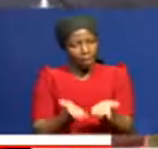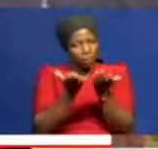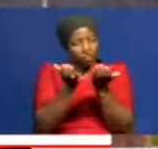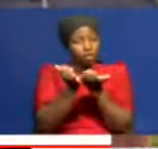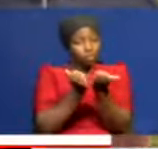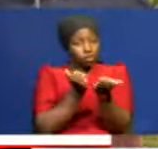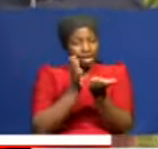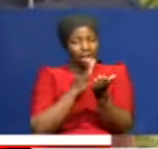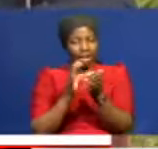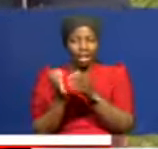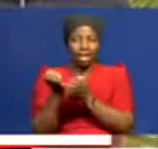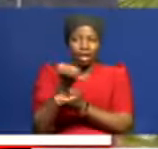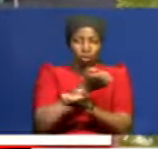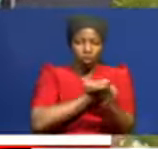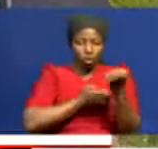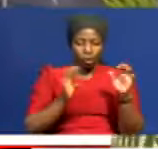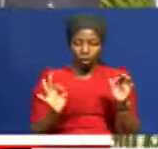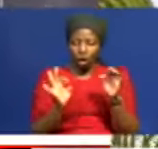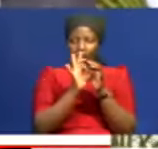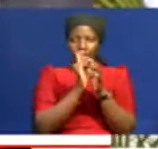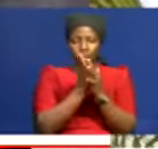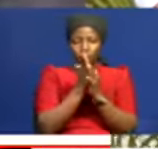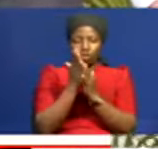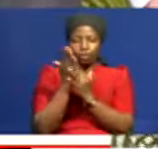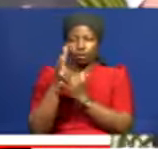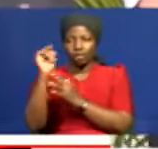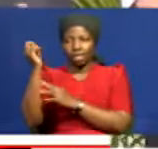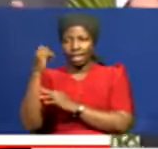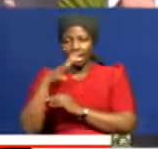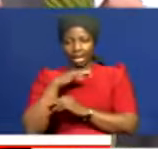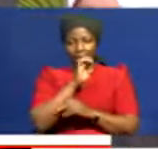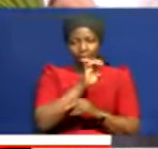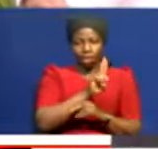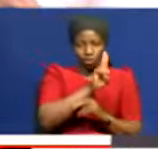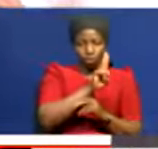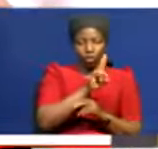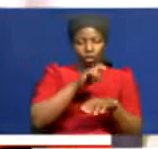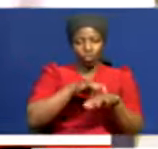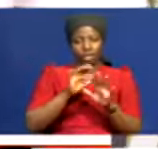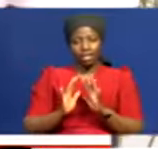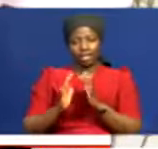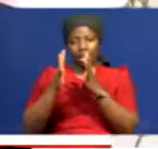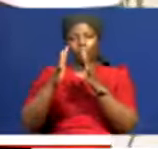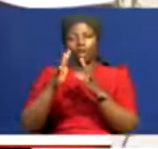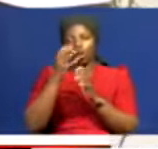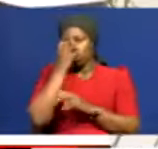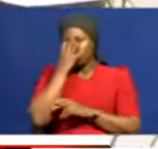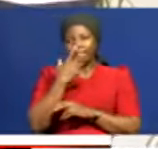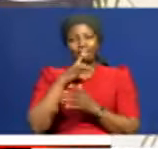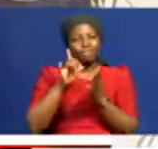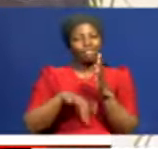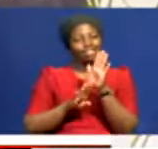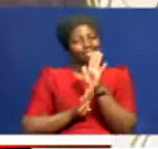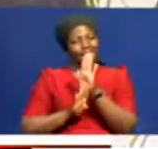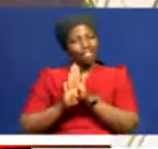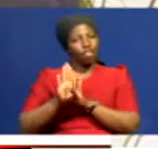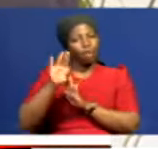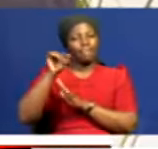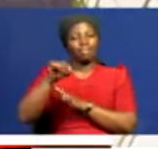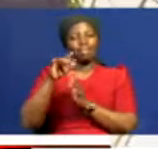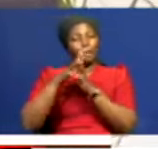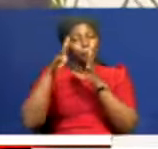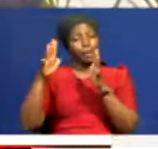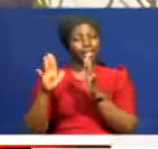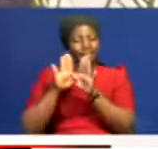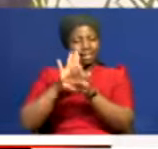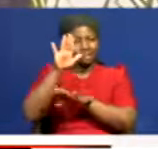Kenya and the European Union. Speaking during the ceremony, President William Ruto described the development as a major step in the trade